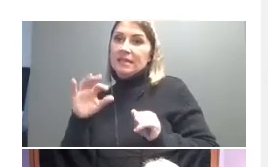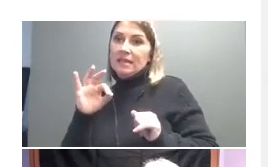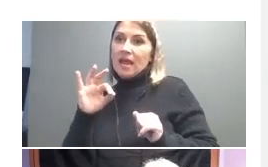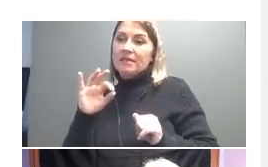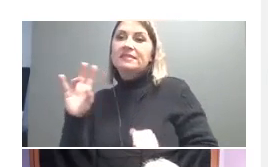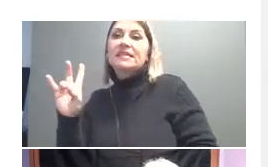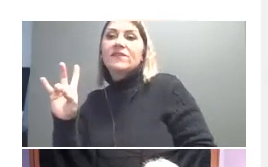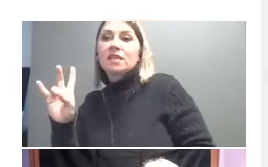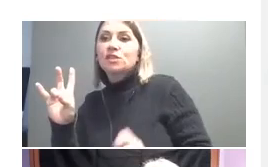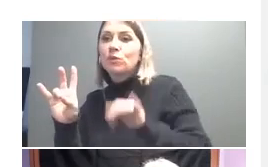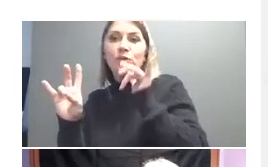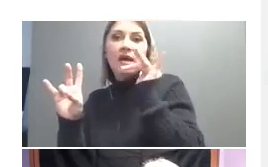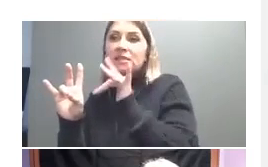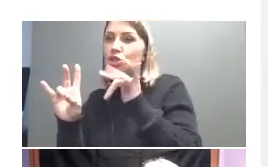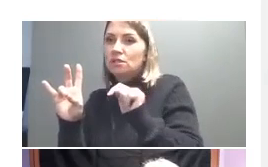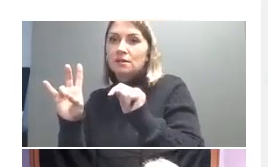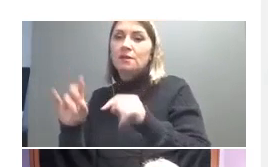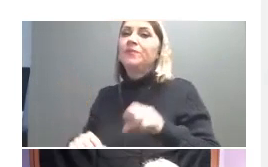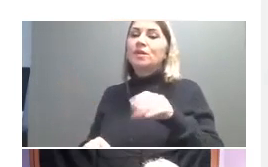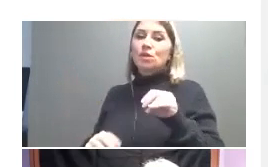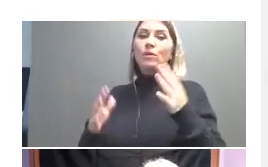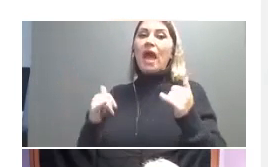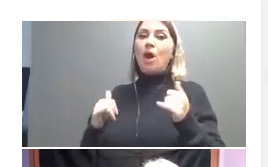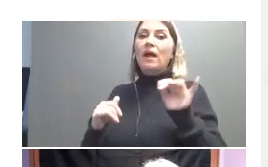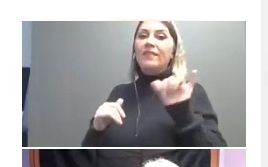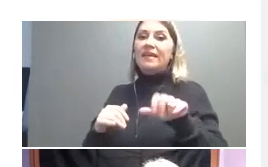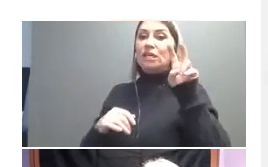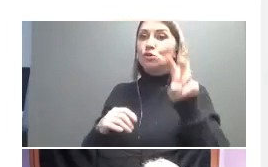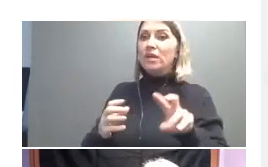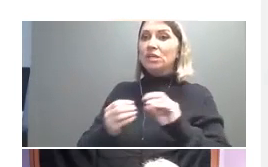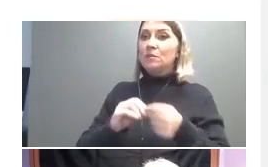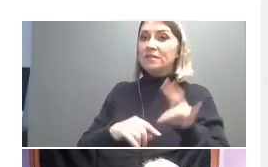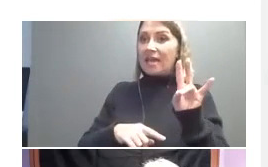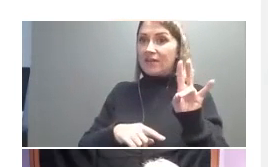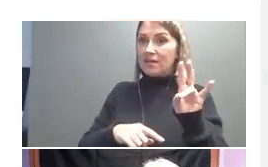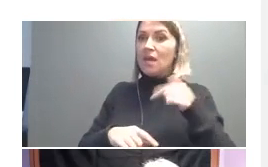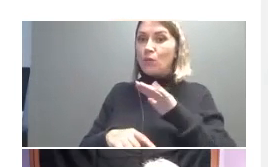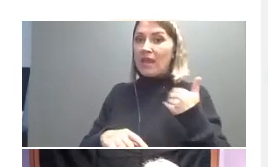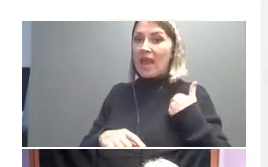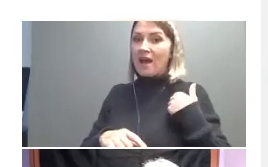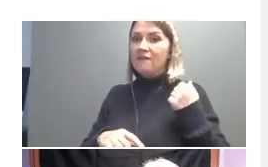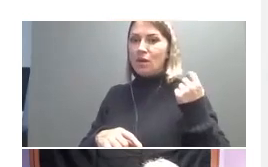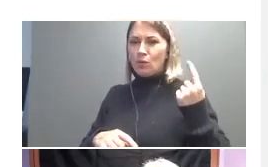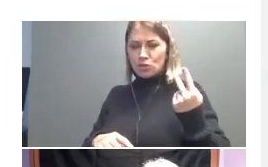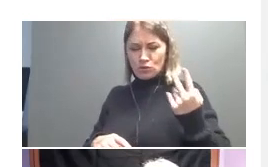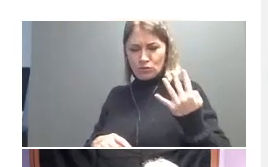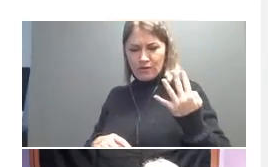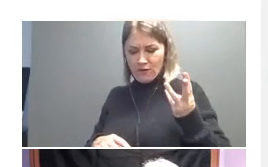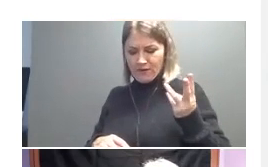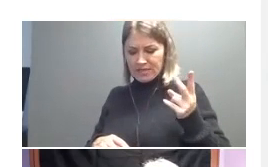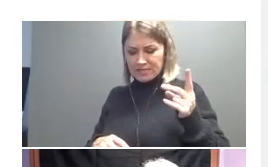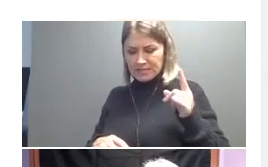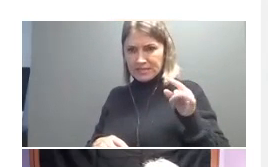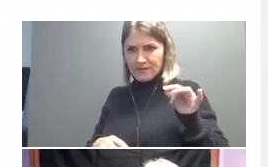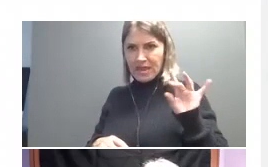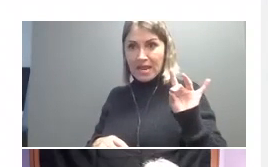touch E. And since it is iteration number 7, and we have 1, 2, 3, 4, 5, 6, 7, 8,